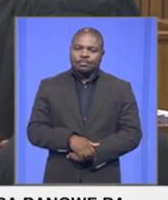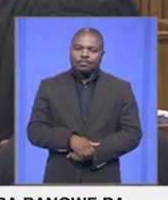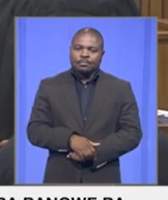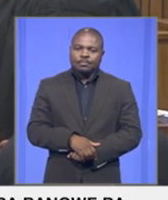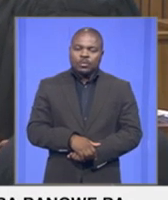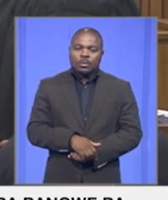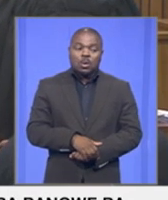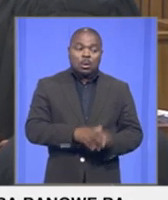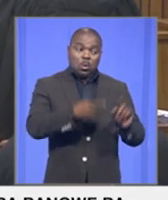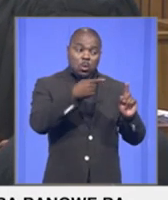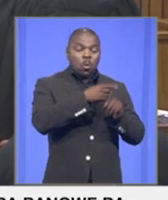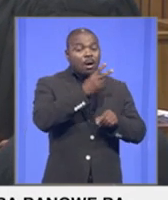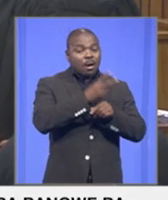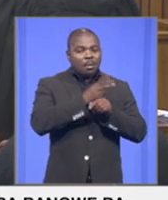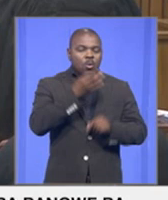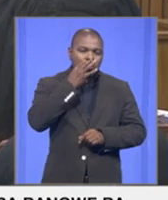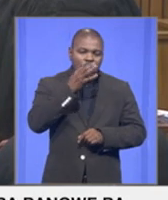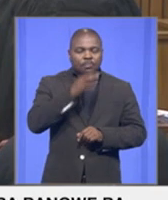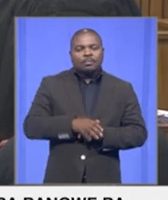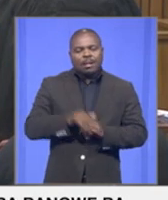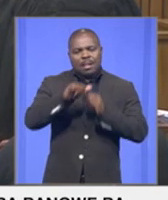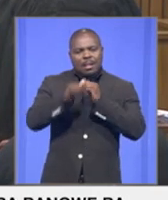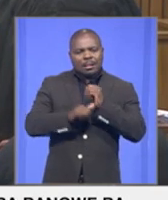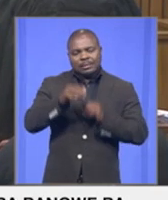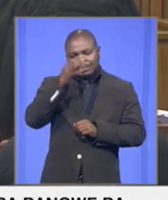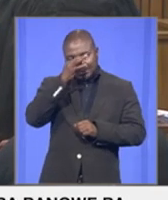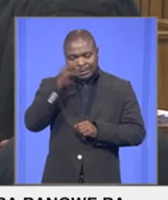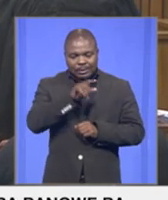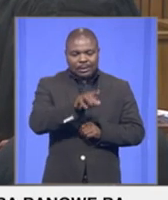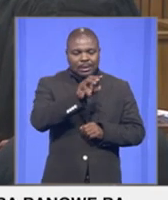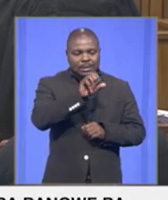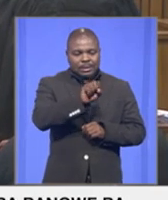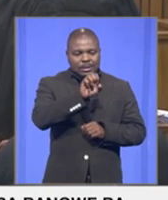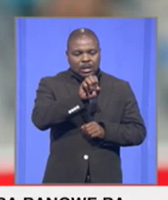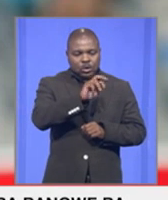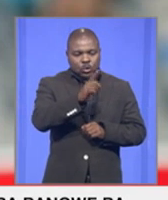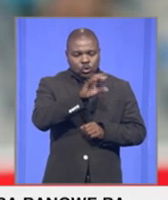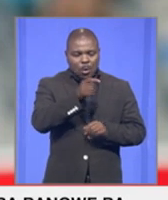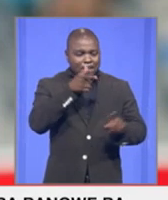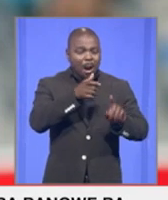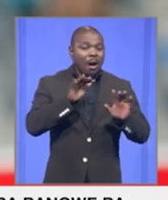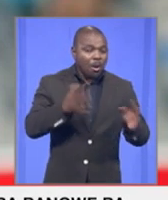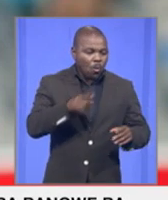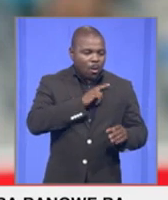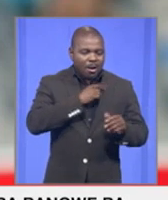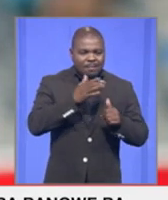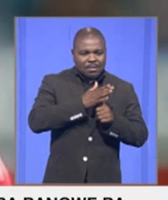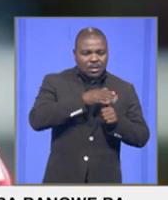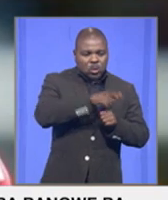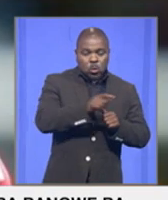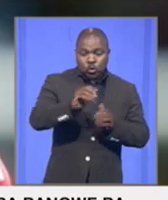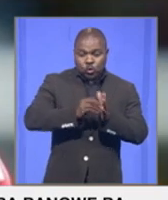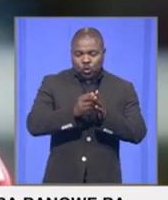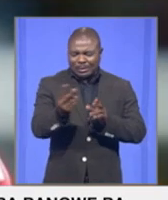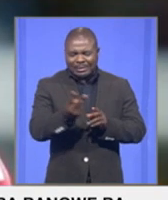phones. Khumalo gape o tlhalositse metsotso ya bofelo fa meiwa a ne a thuntsiwa morago ga go kgaratlhela sethunya le